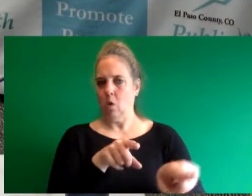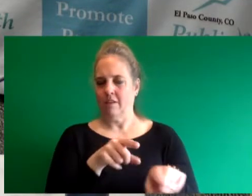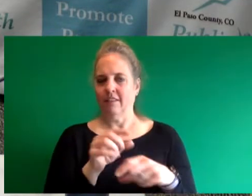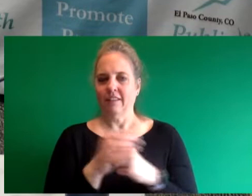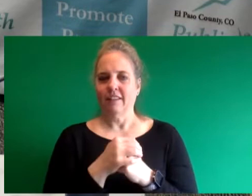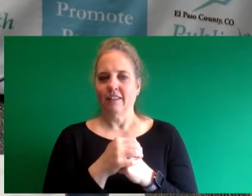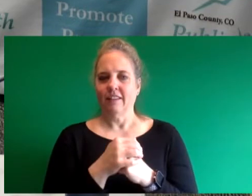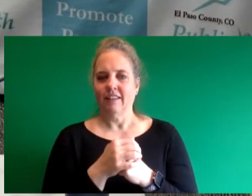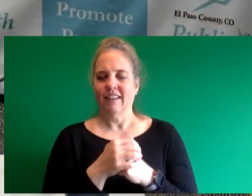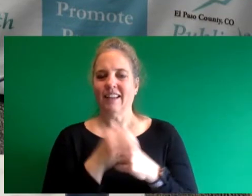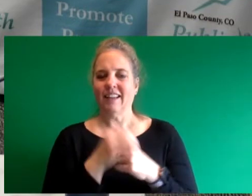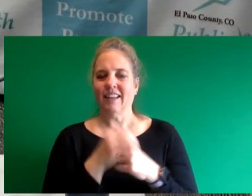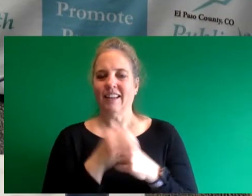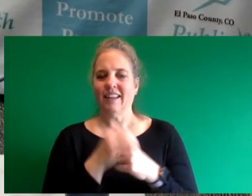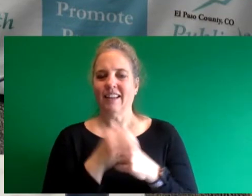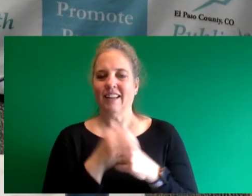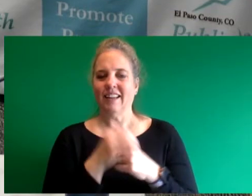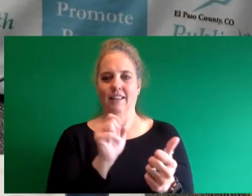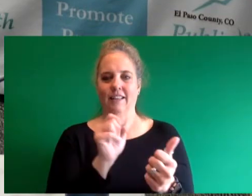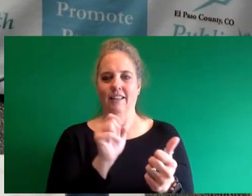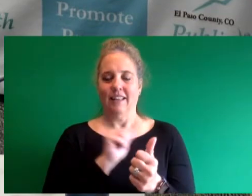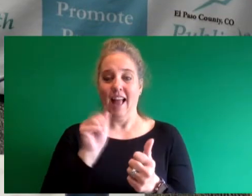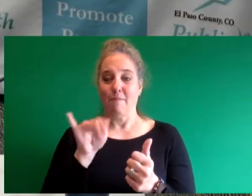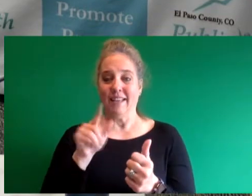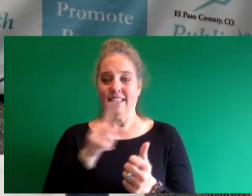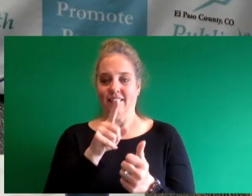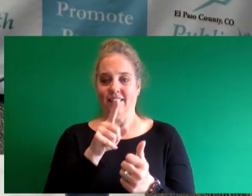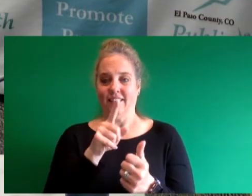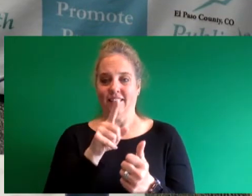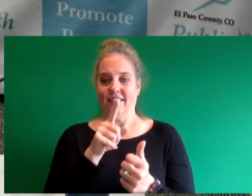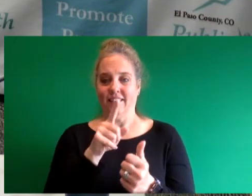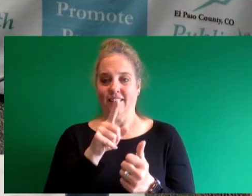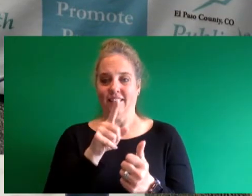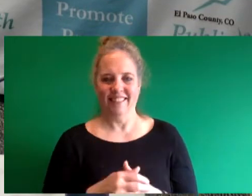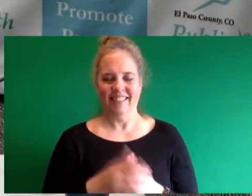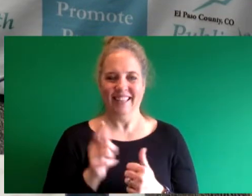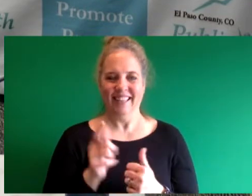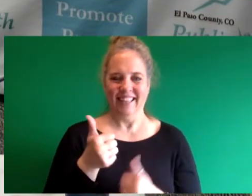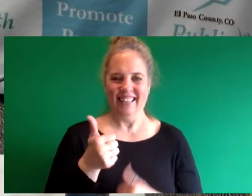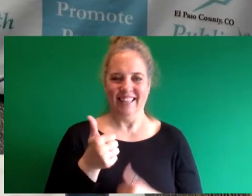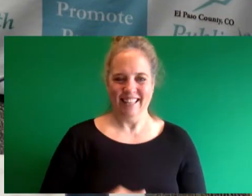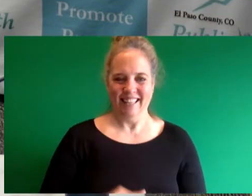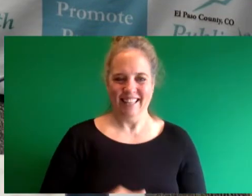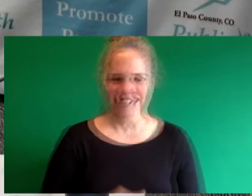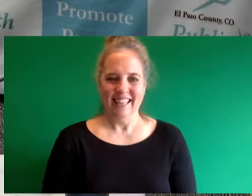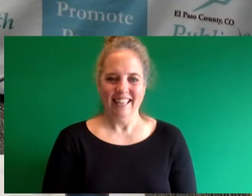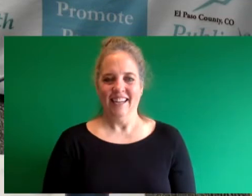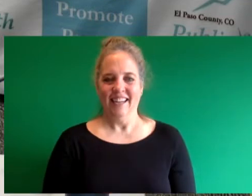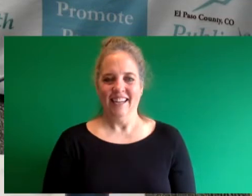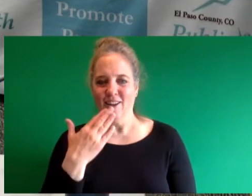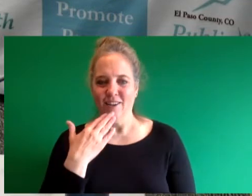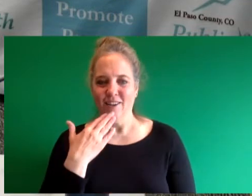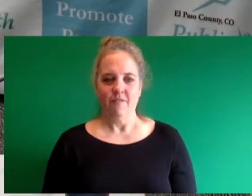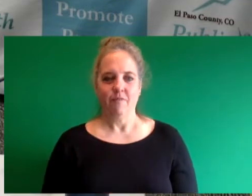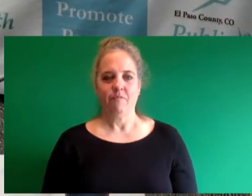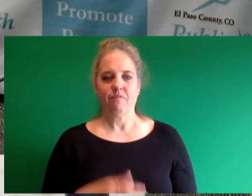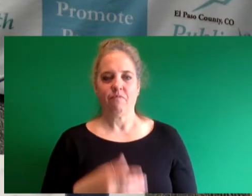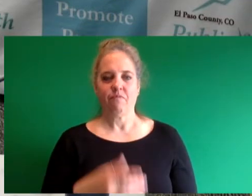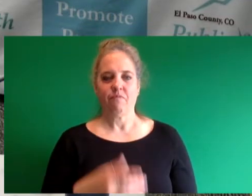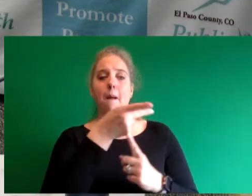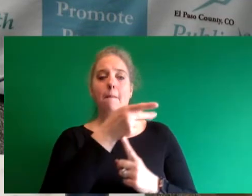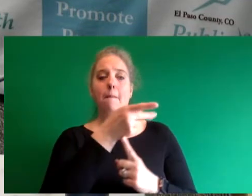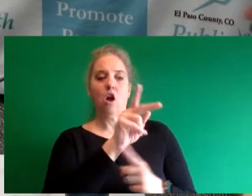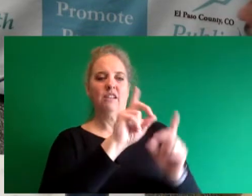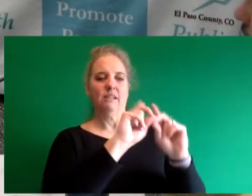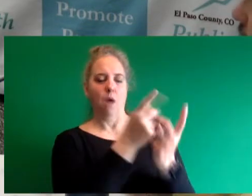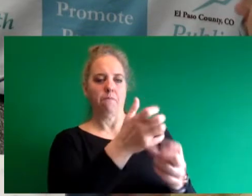with the state and our parks department have been working to make sure that we are taking care of our residents. Thank you.